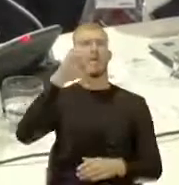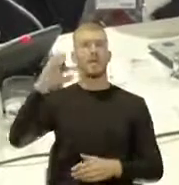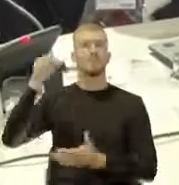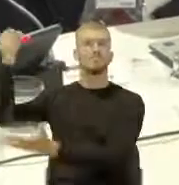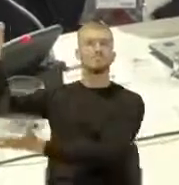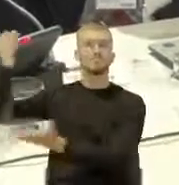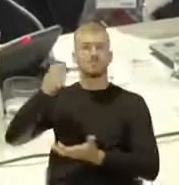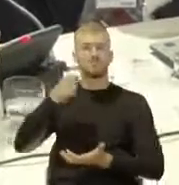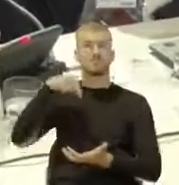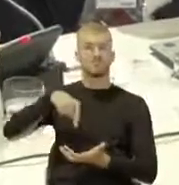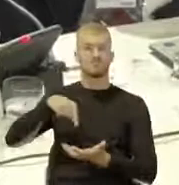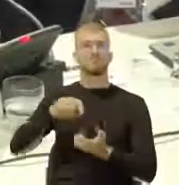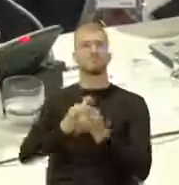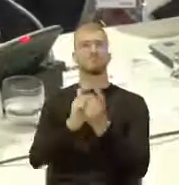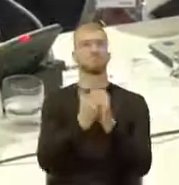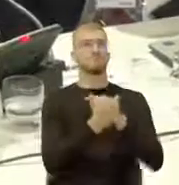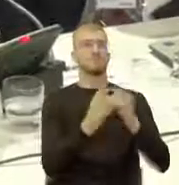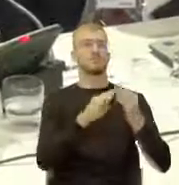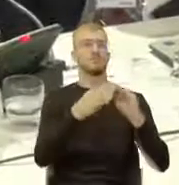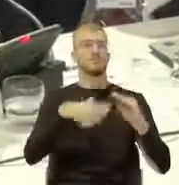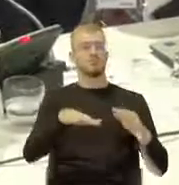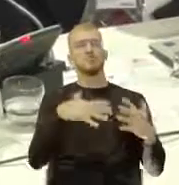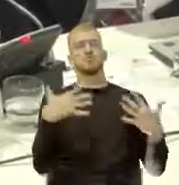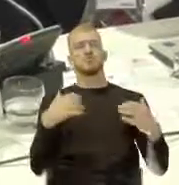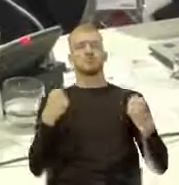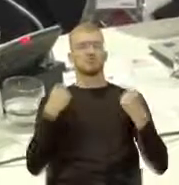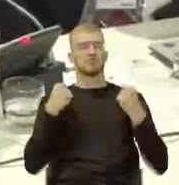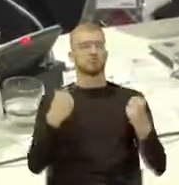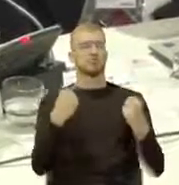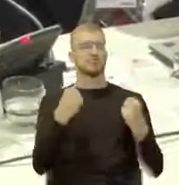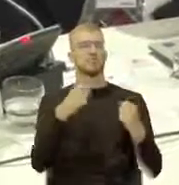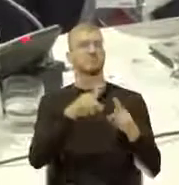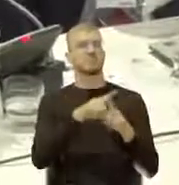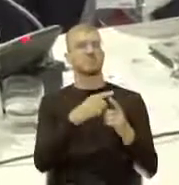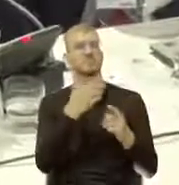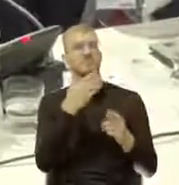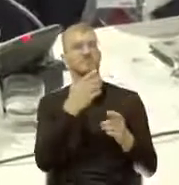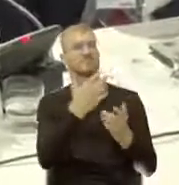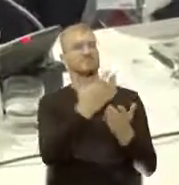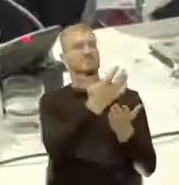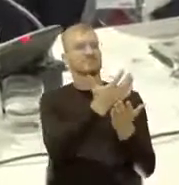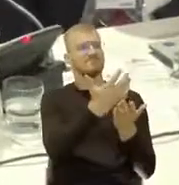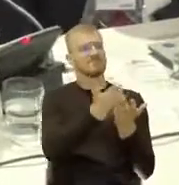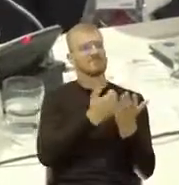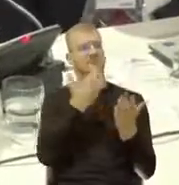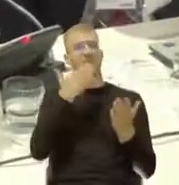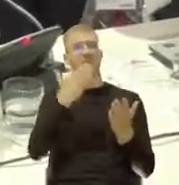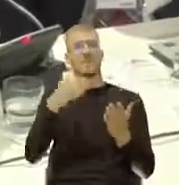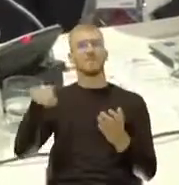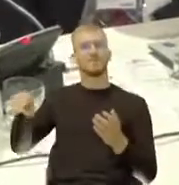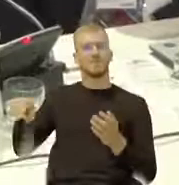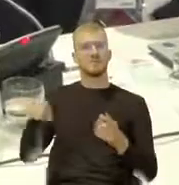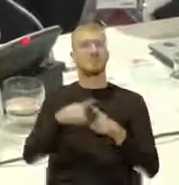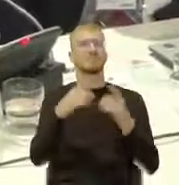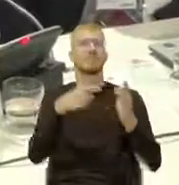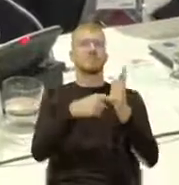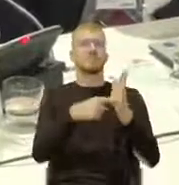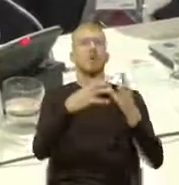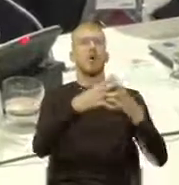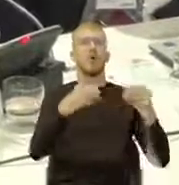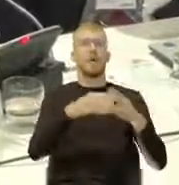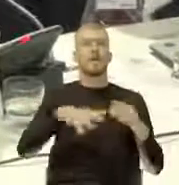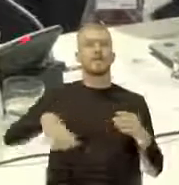we try to implement new projects on mobility with new buses,